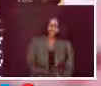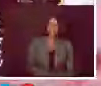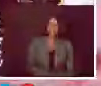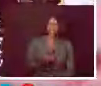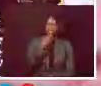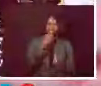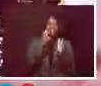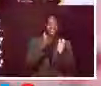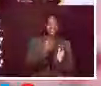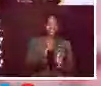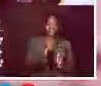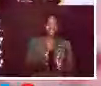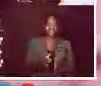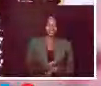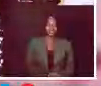Speaker.